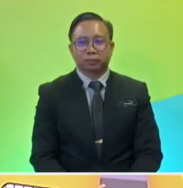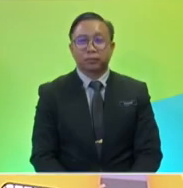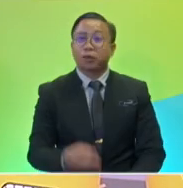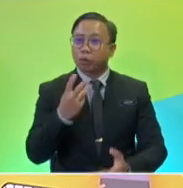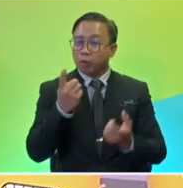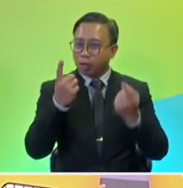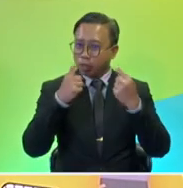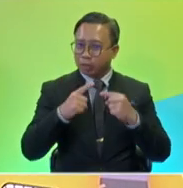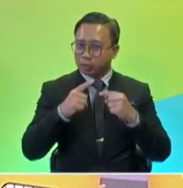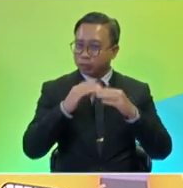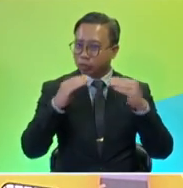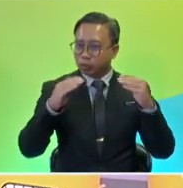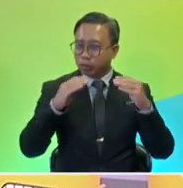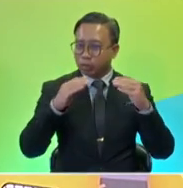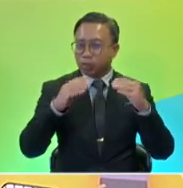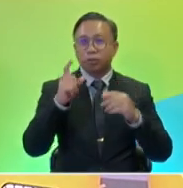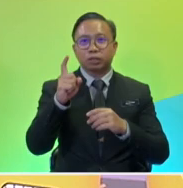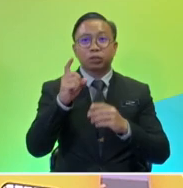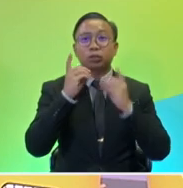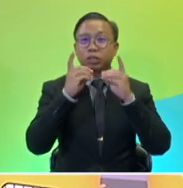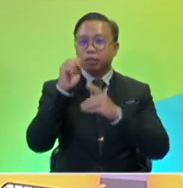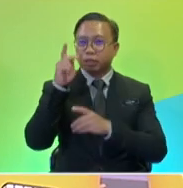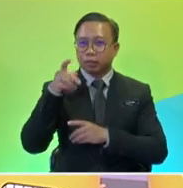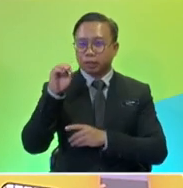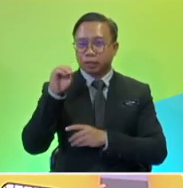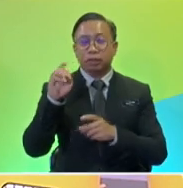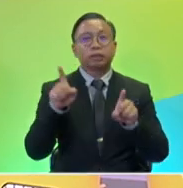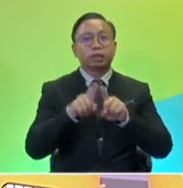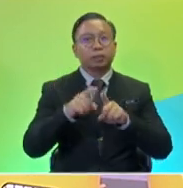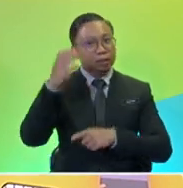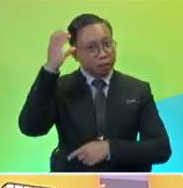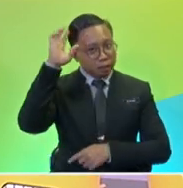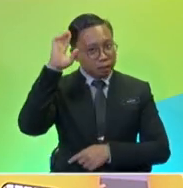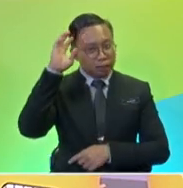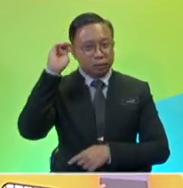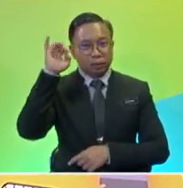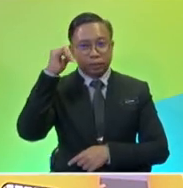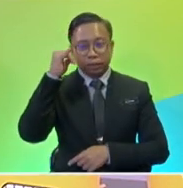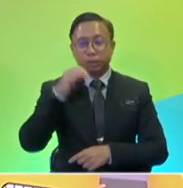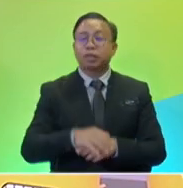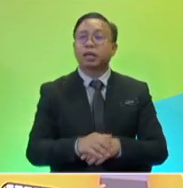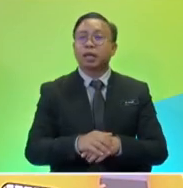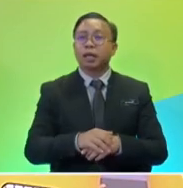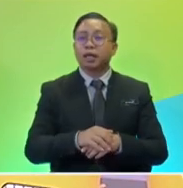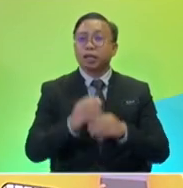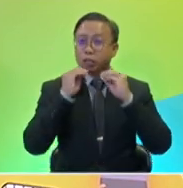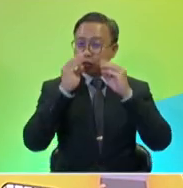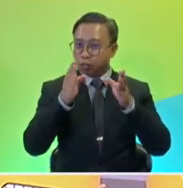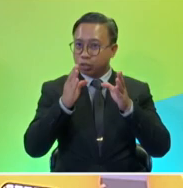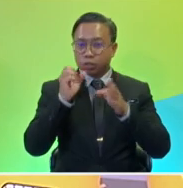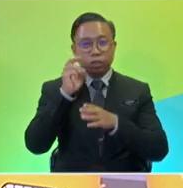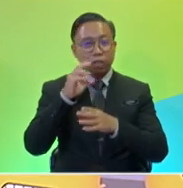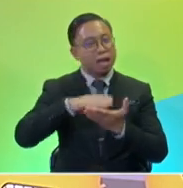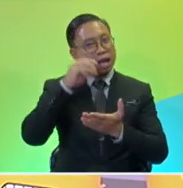Welcome to Slot Tahap 1, EduwebTV KPM. With me, Chris MJ, as well as Teacher Tulasi. And today, we are learning